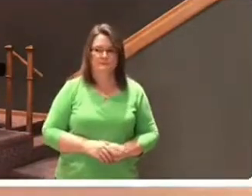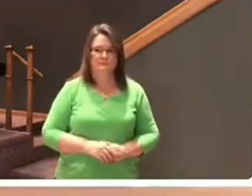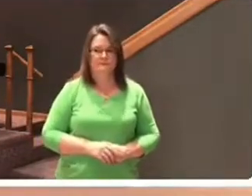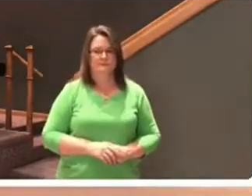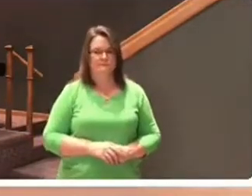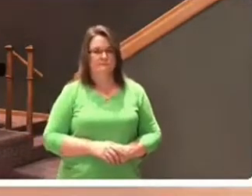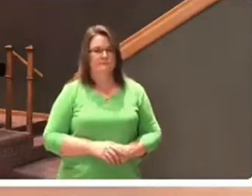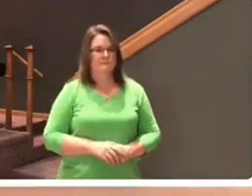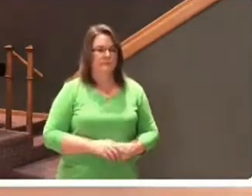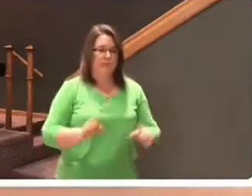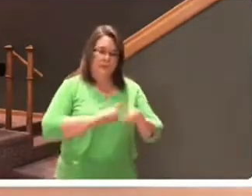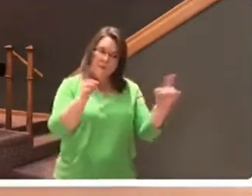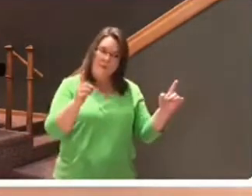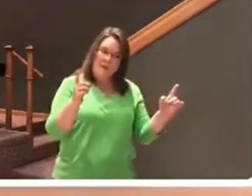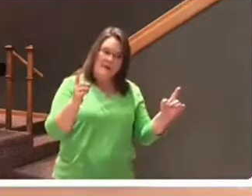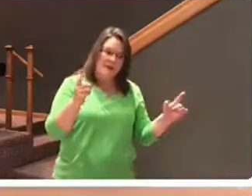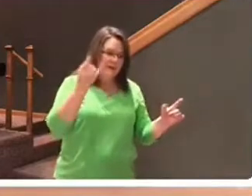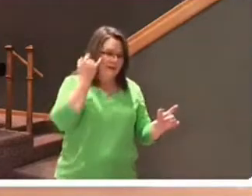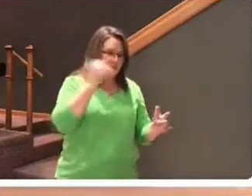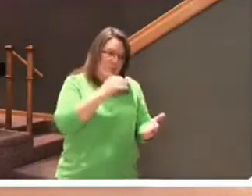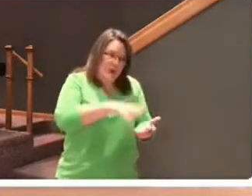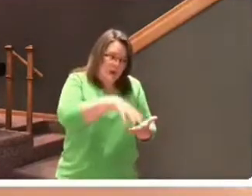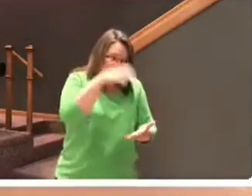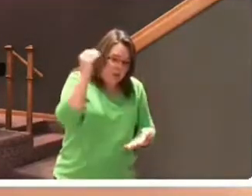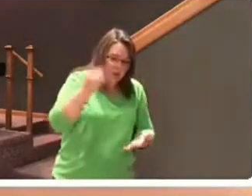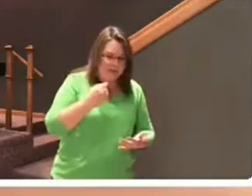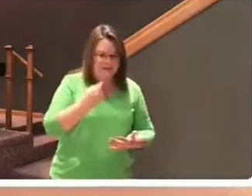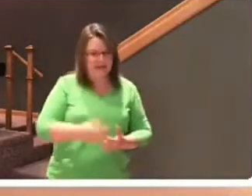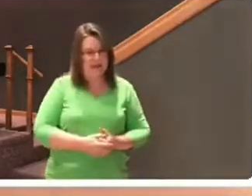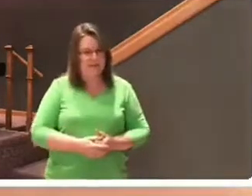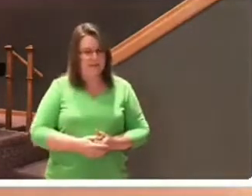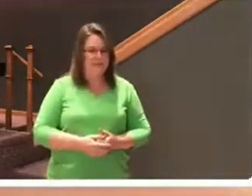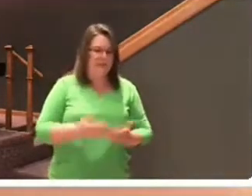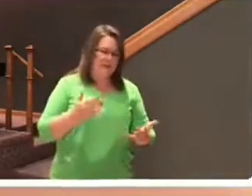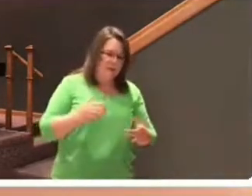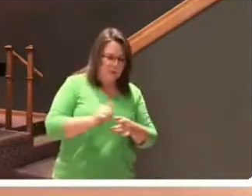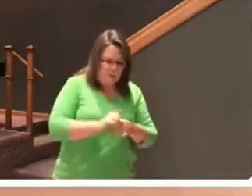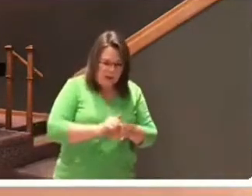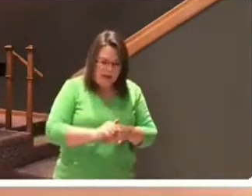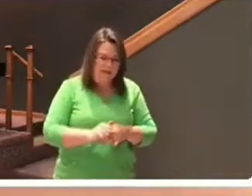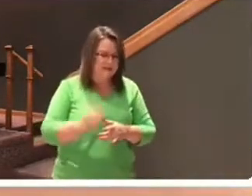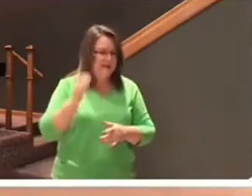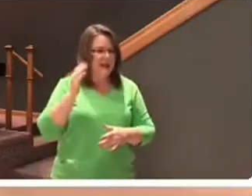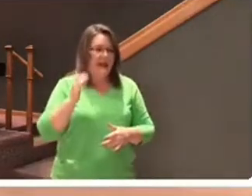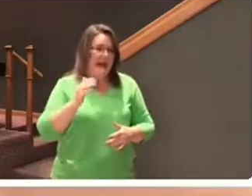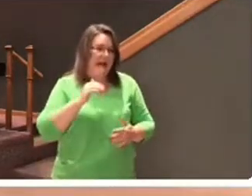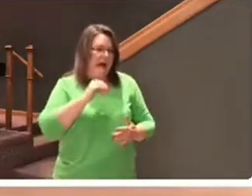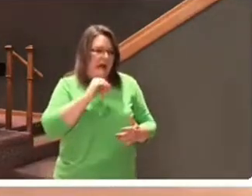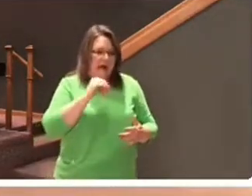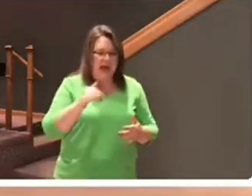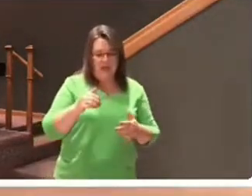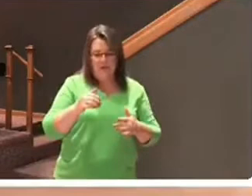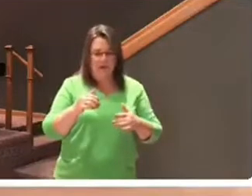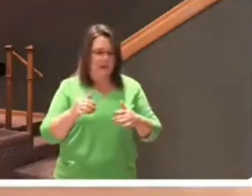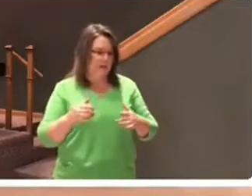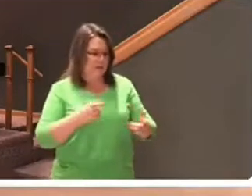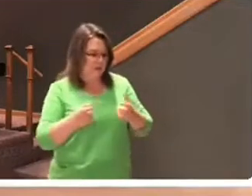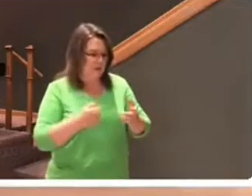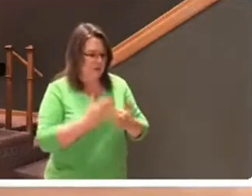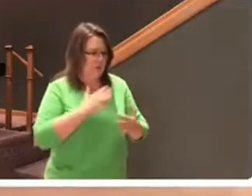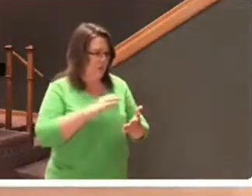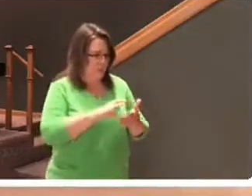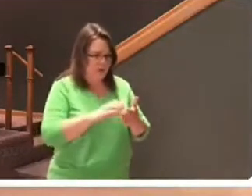But unless you learn and you say and you practice, I will not be ruled by my checkbook. I